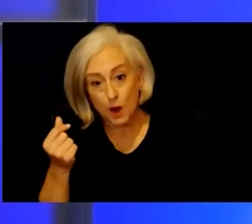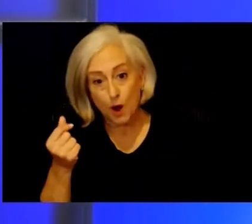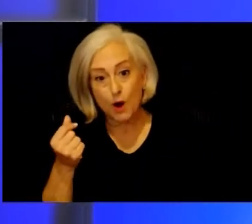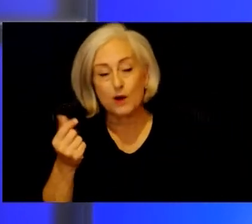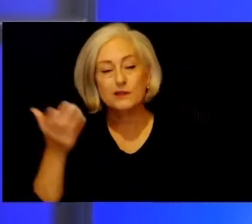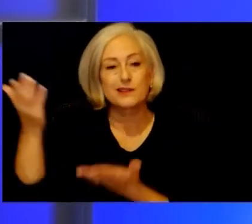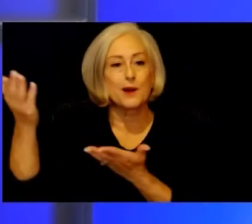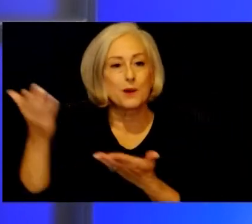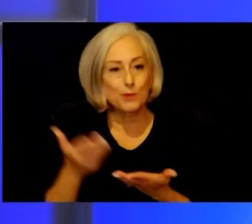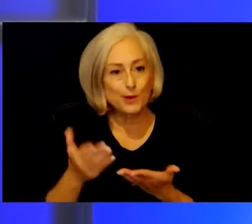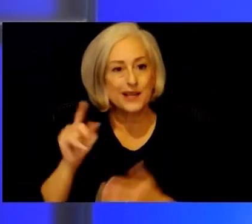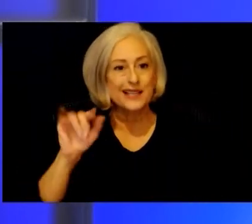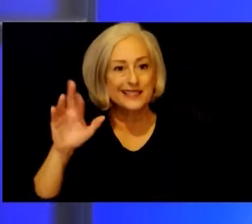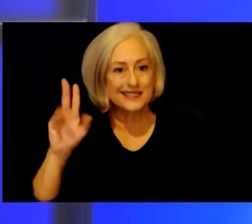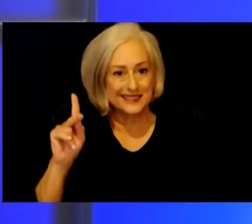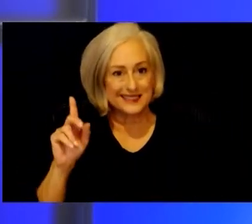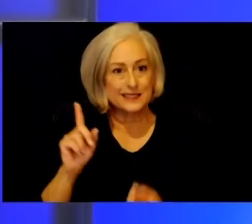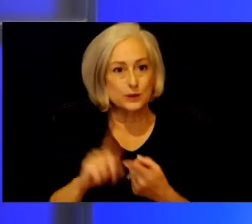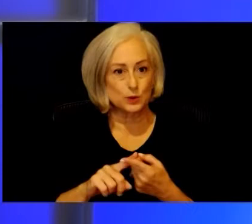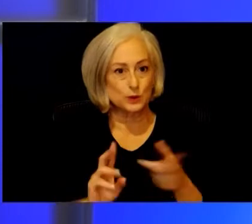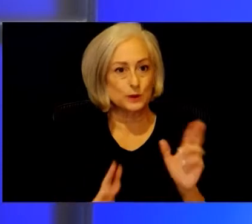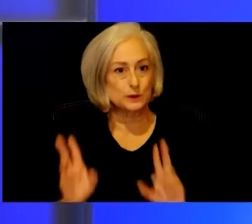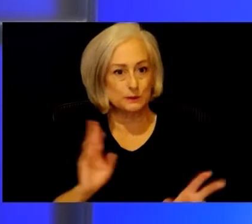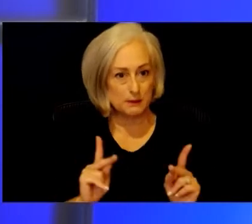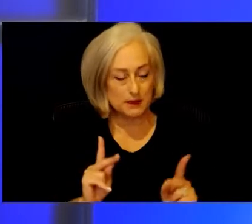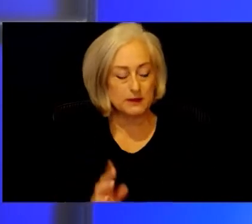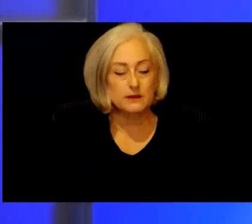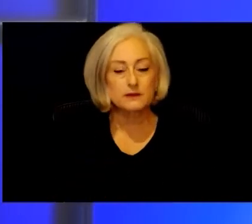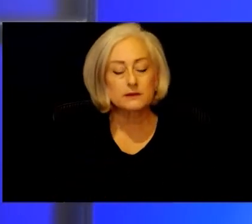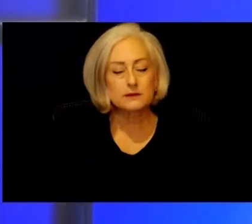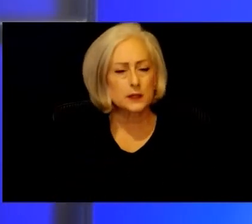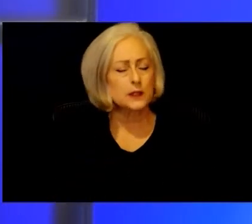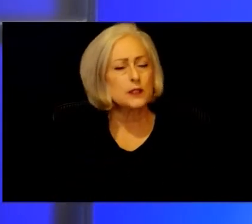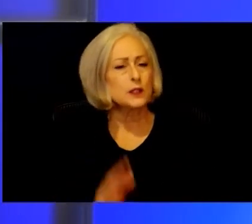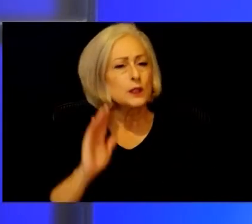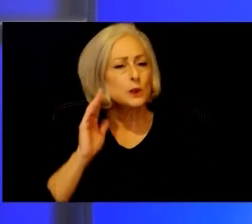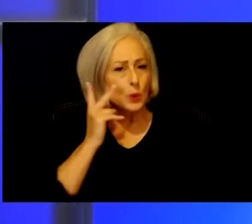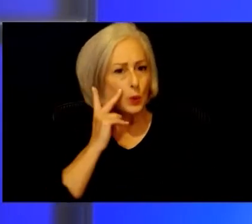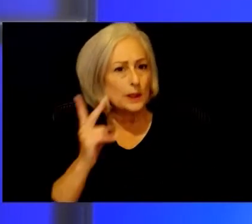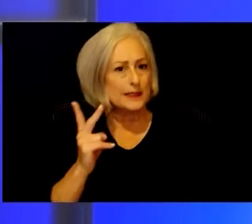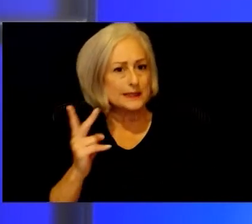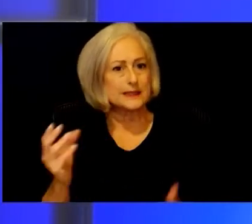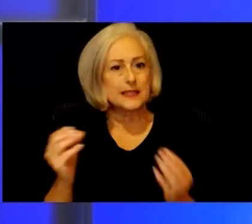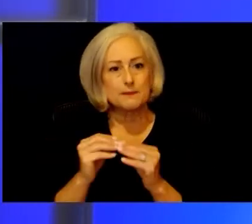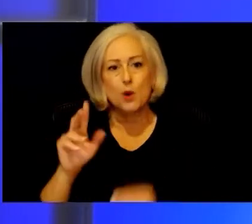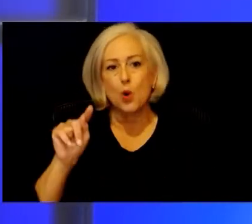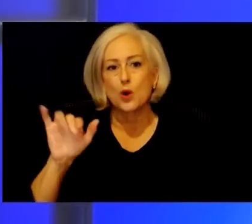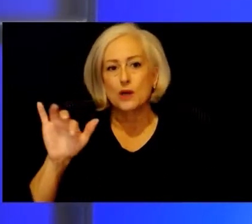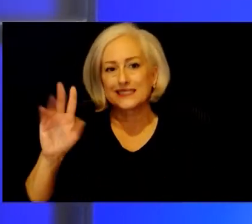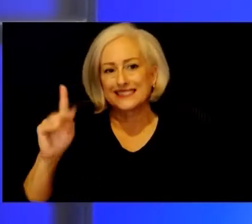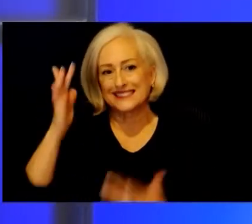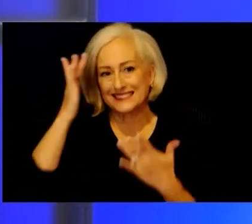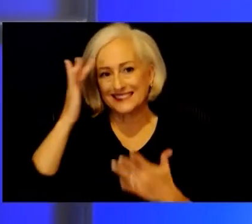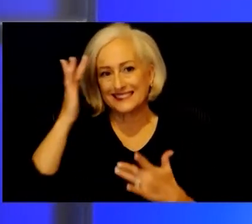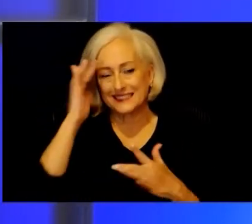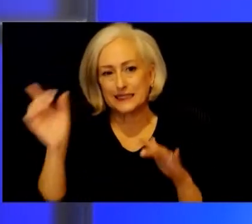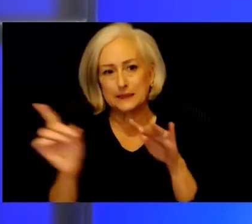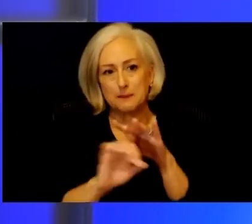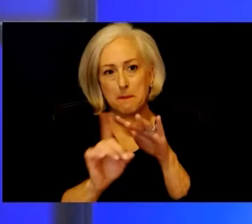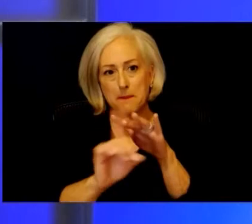into them. But we are seeing more tick-borne diseases, and that's probably